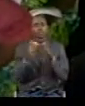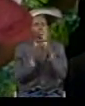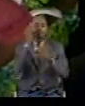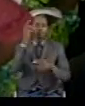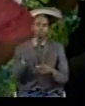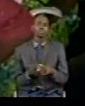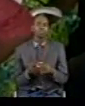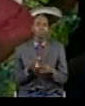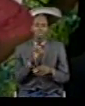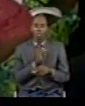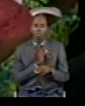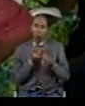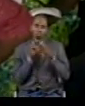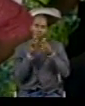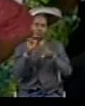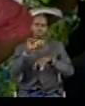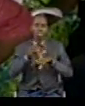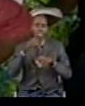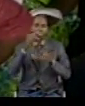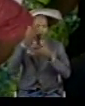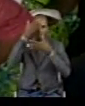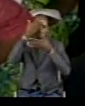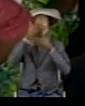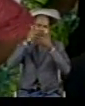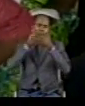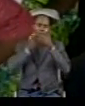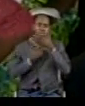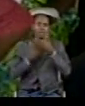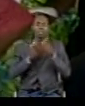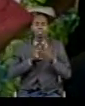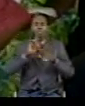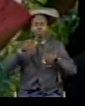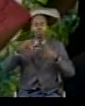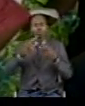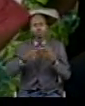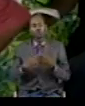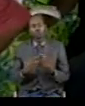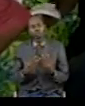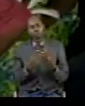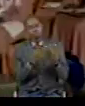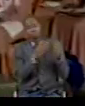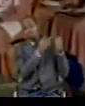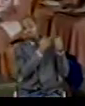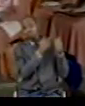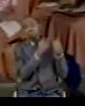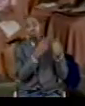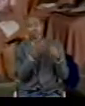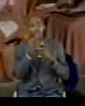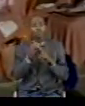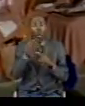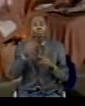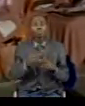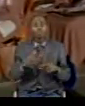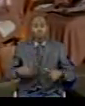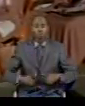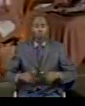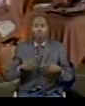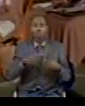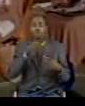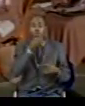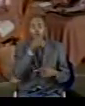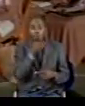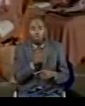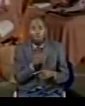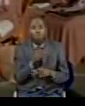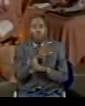at you from the front, and I go to the very back, from the young to the old, not one feeble